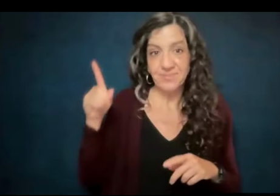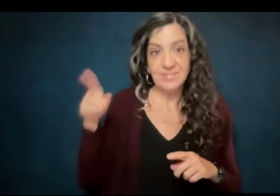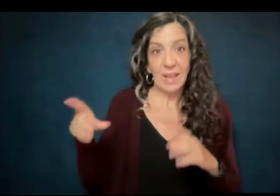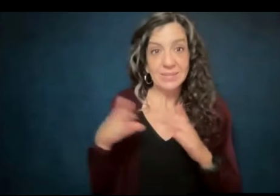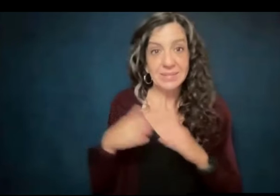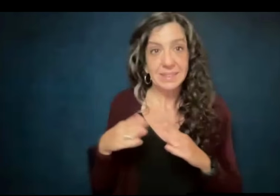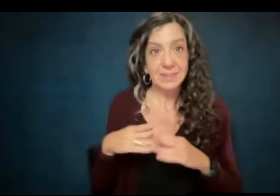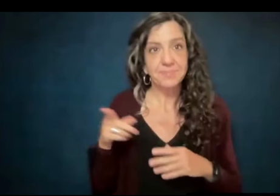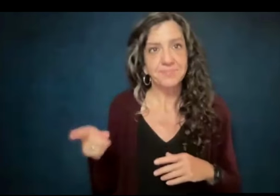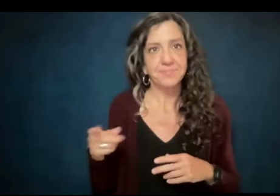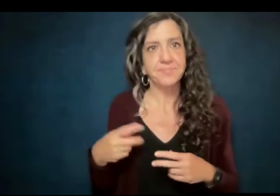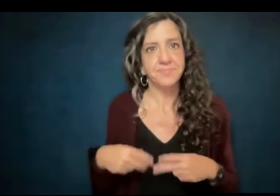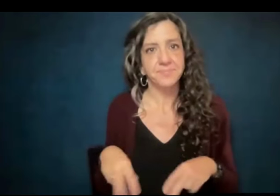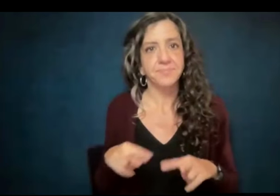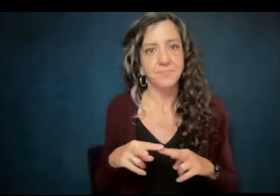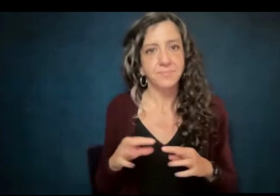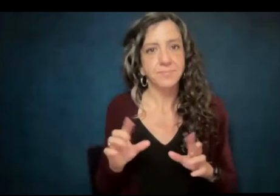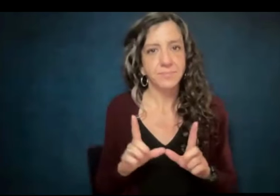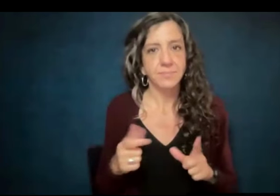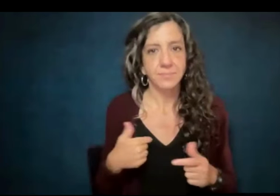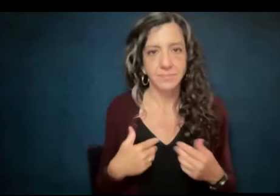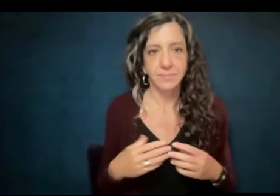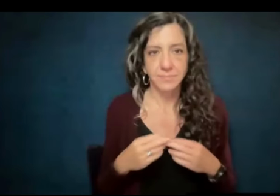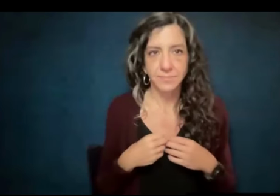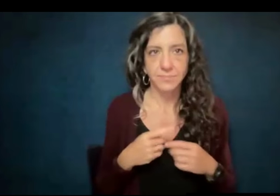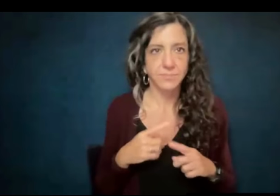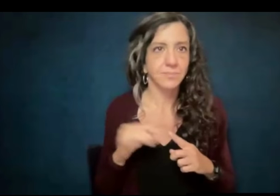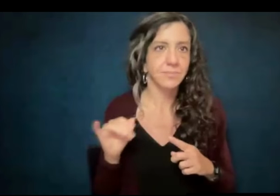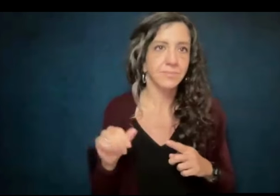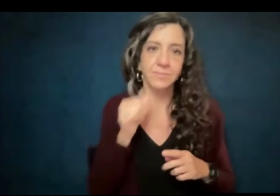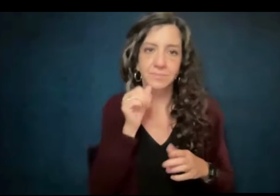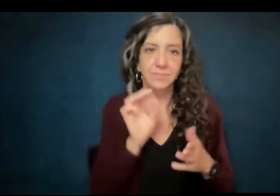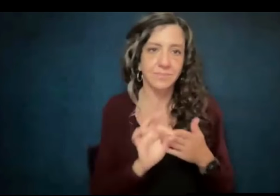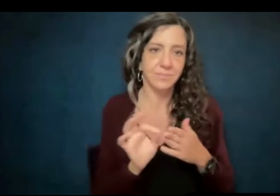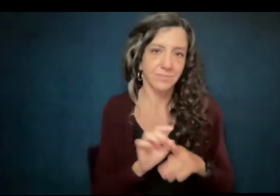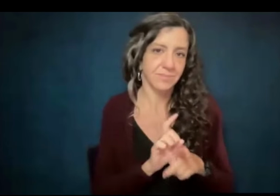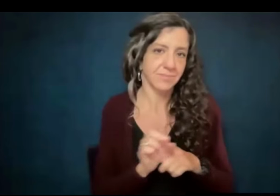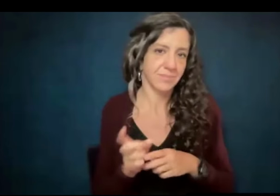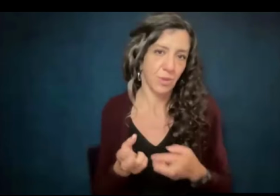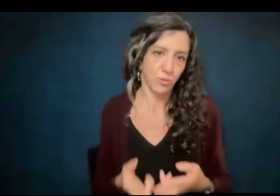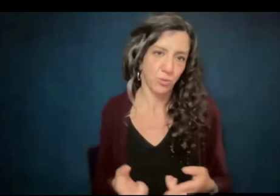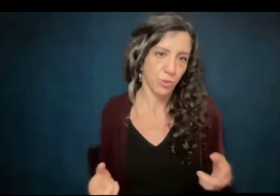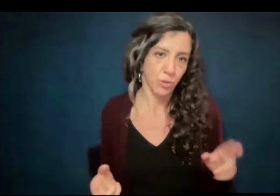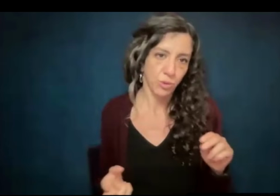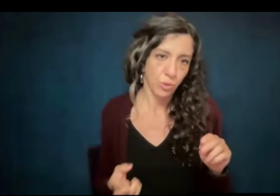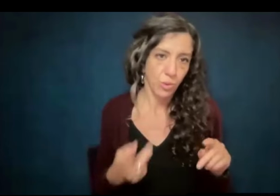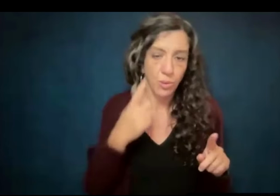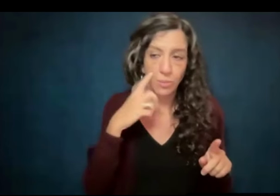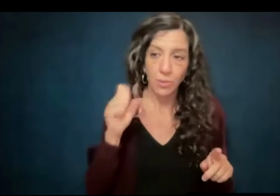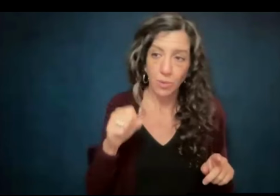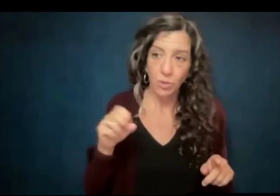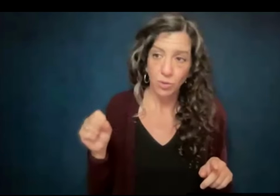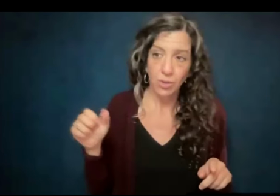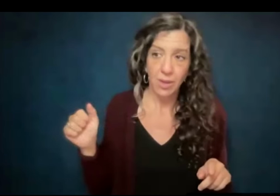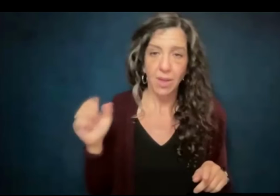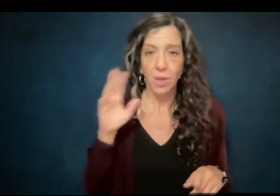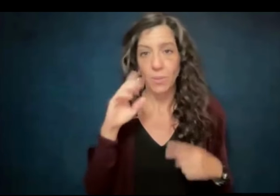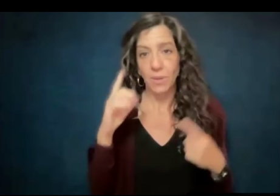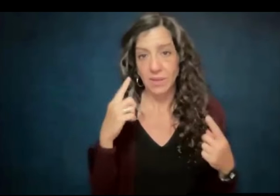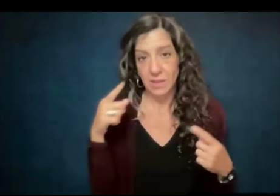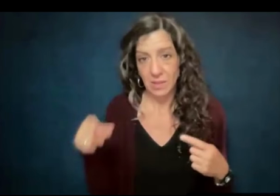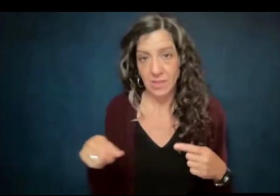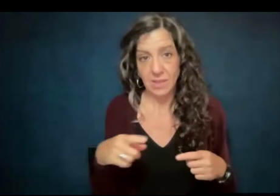valuable license that I own. But it's not going to count as a resource because Social Security will consider